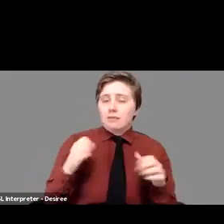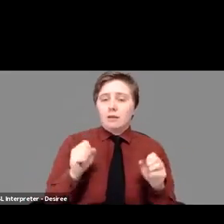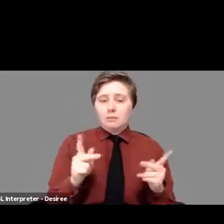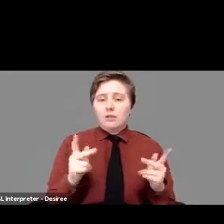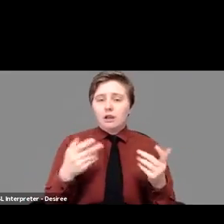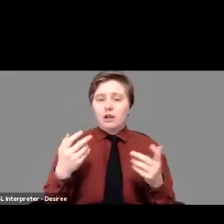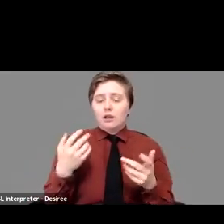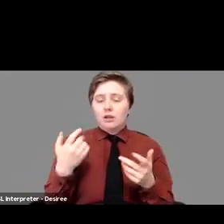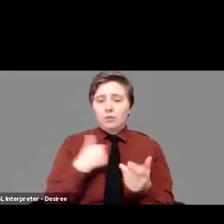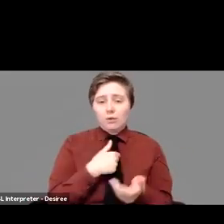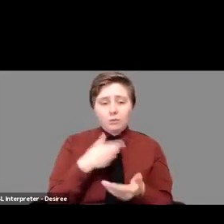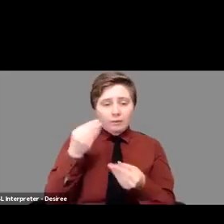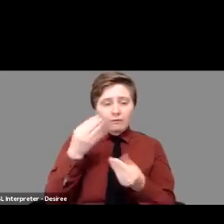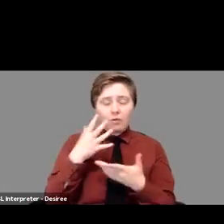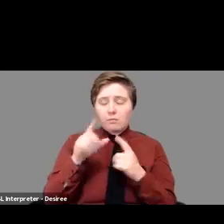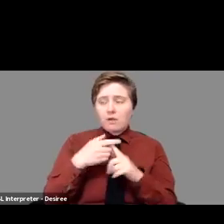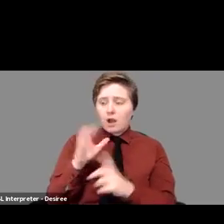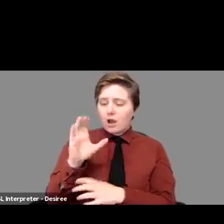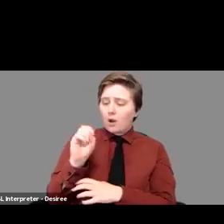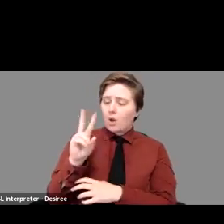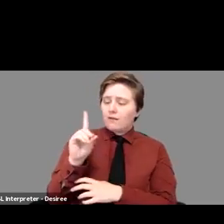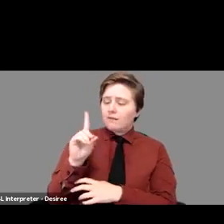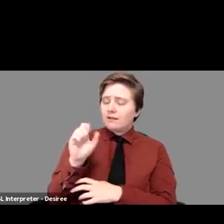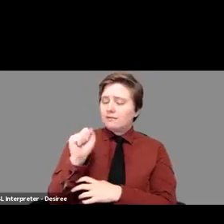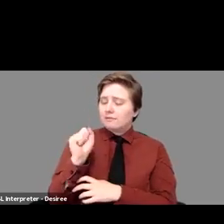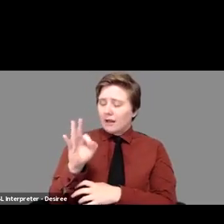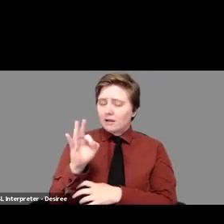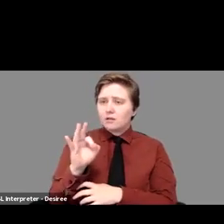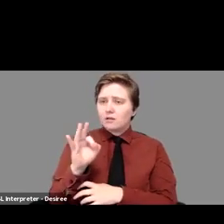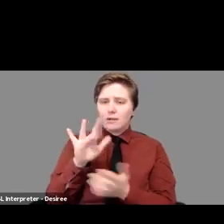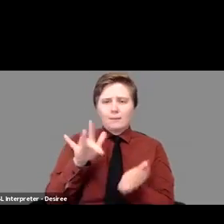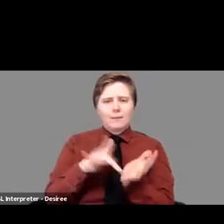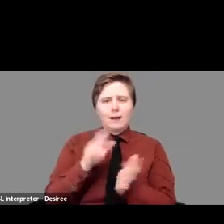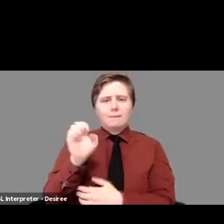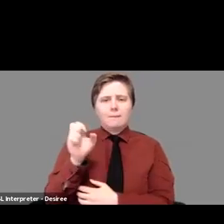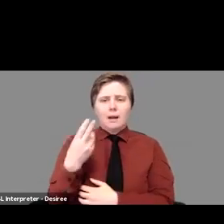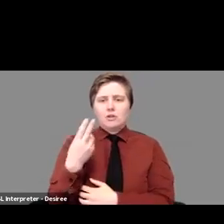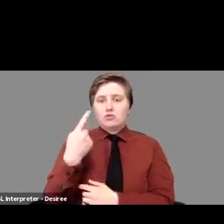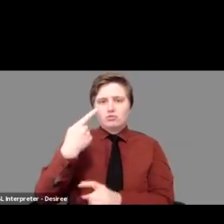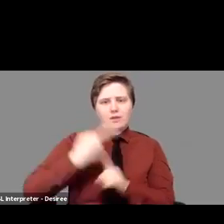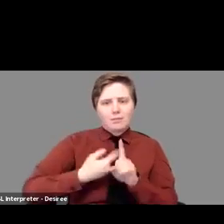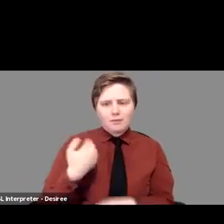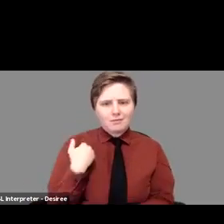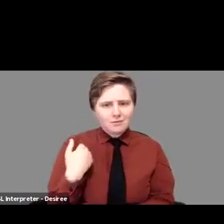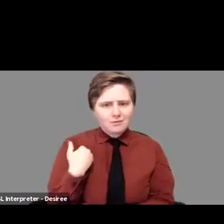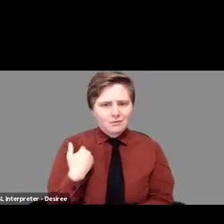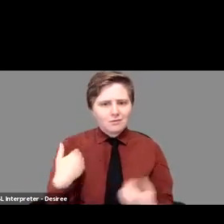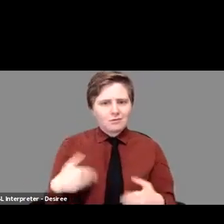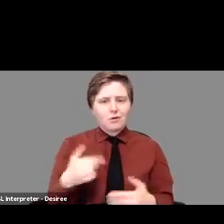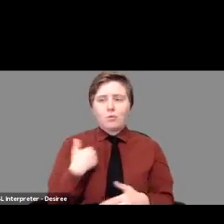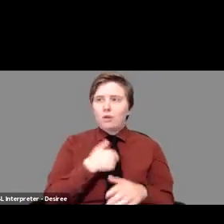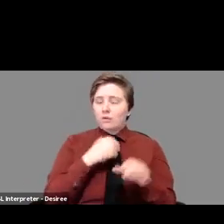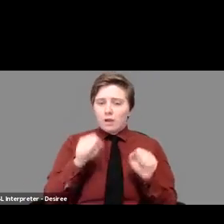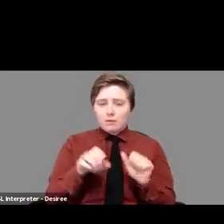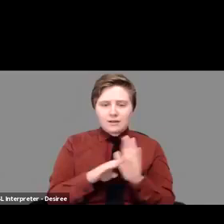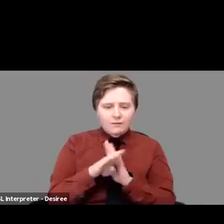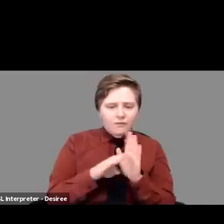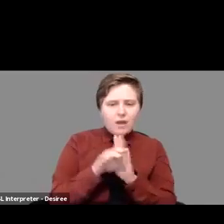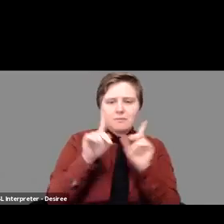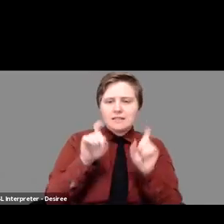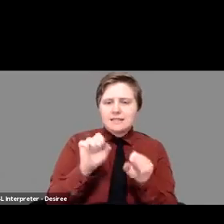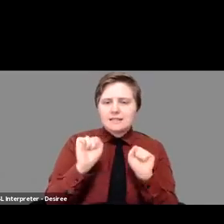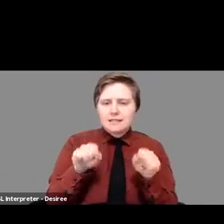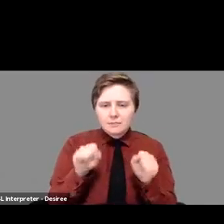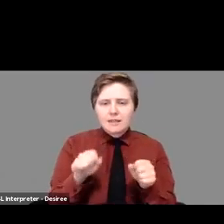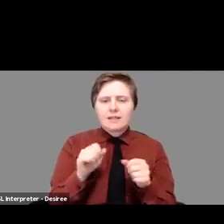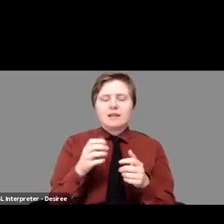informed about COVID-19 just really middle of March, just a month ago. we were able to develop testing capabilities,